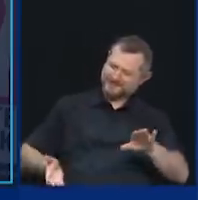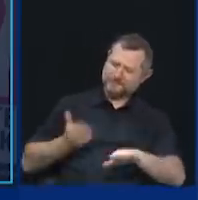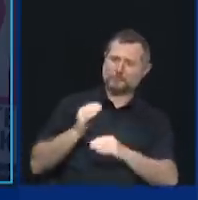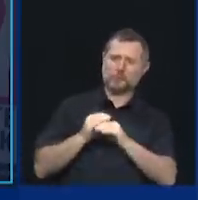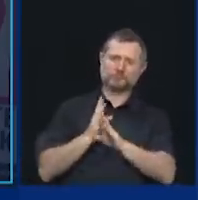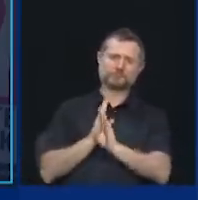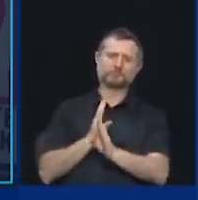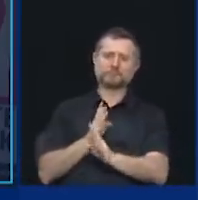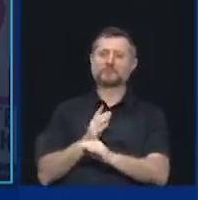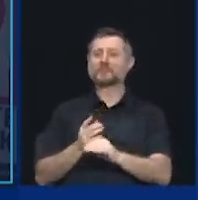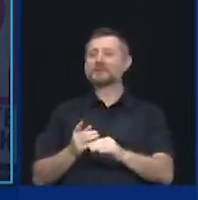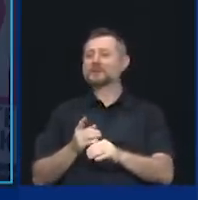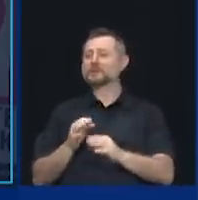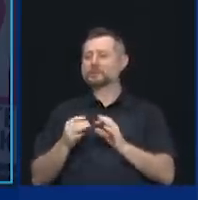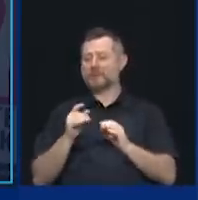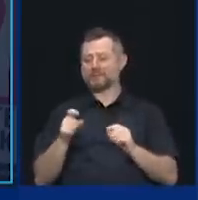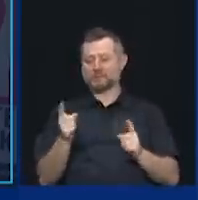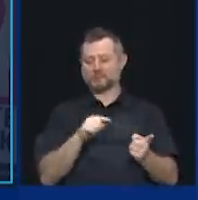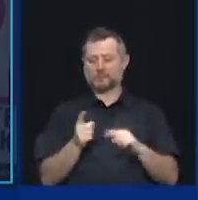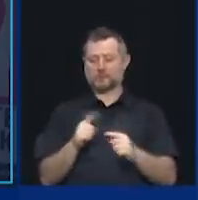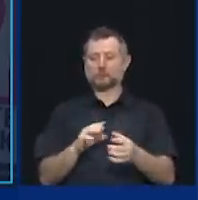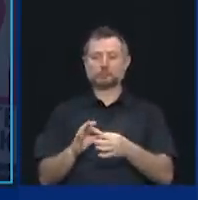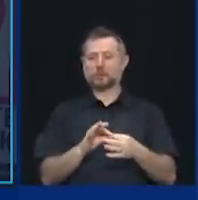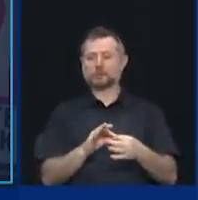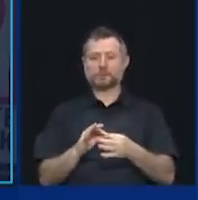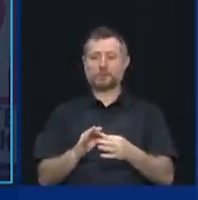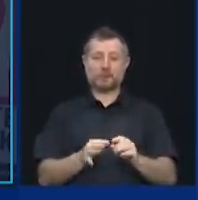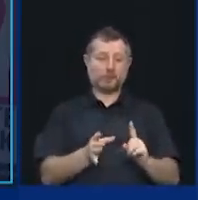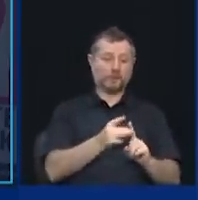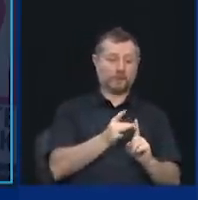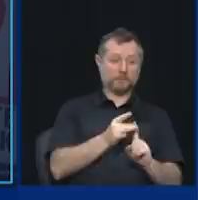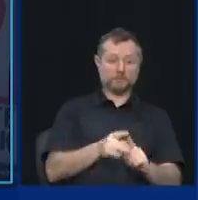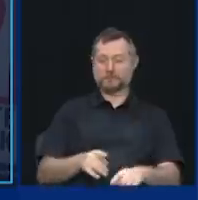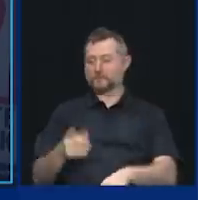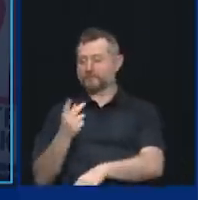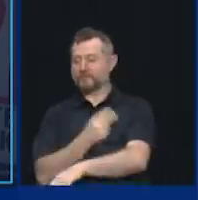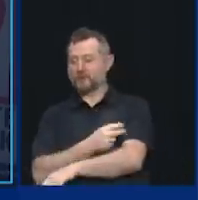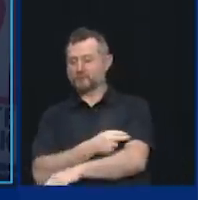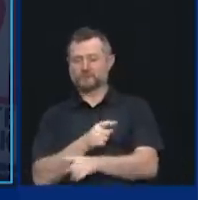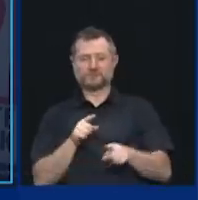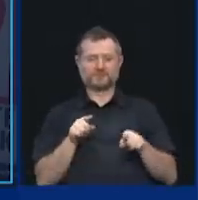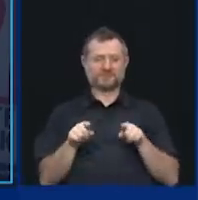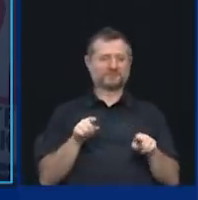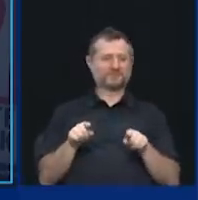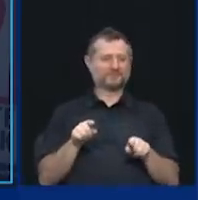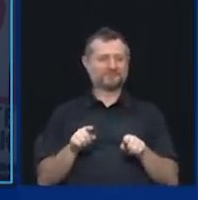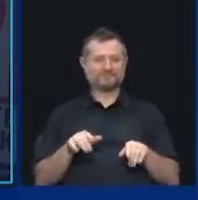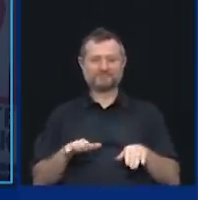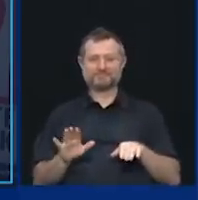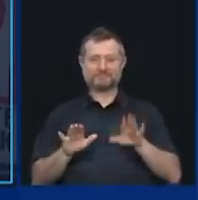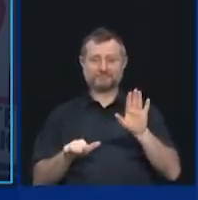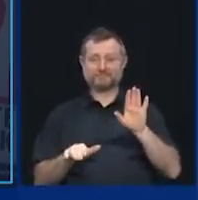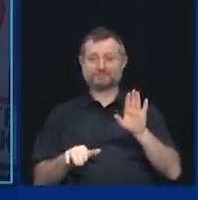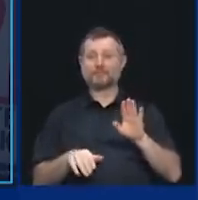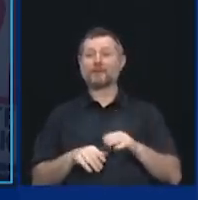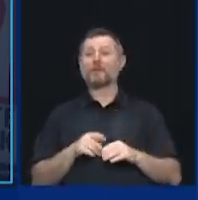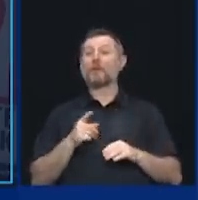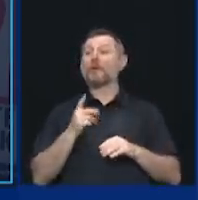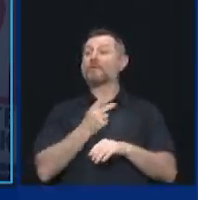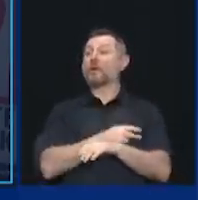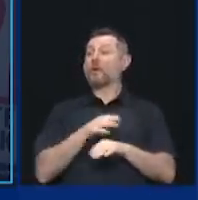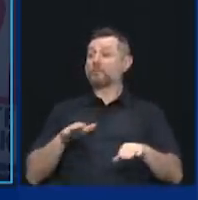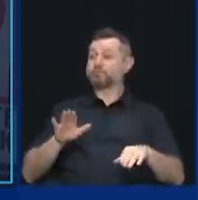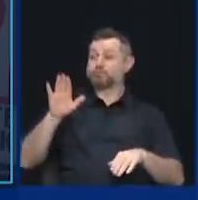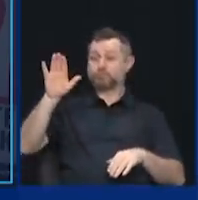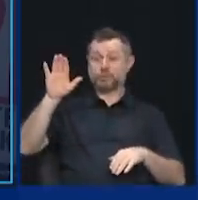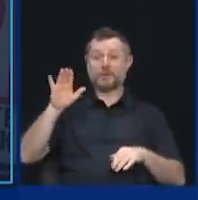linked, right? They are opposite curves. As vaccinations go up,